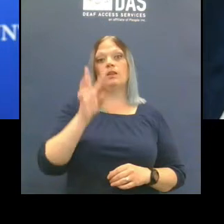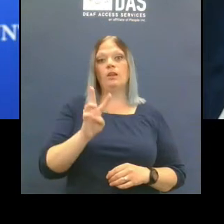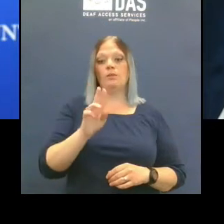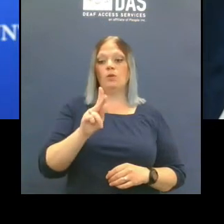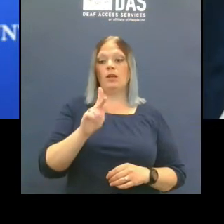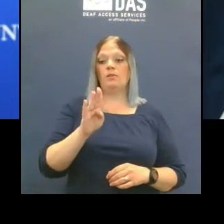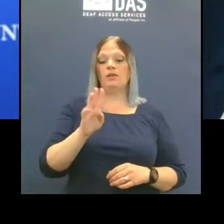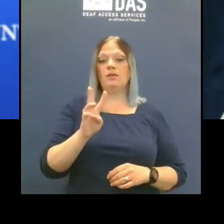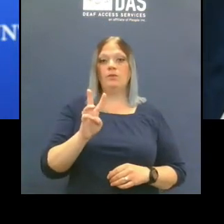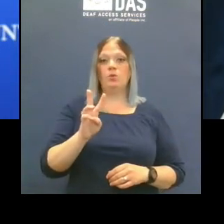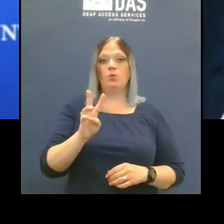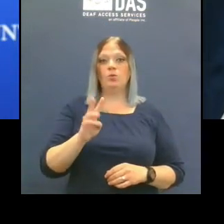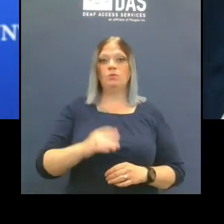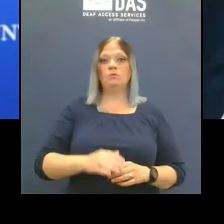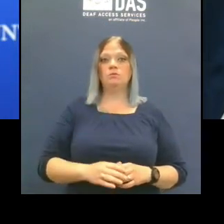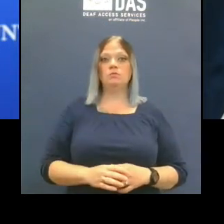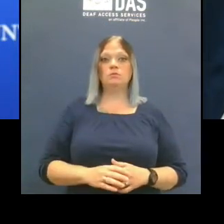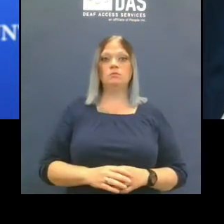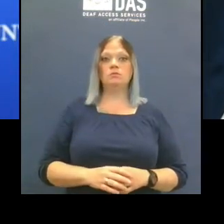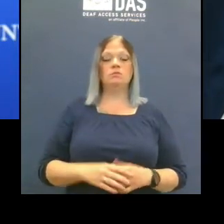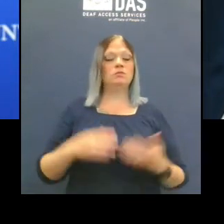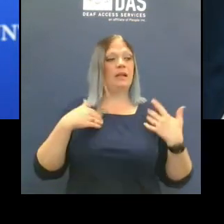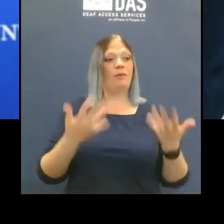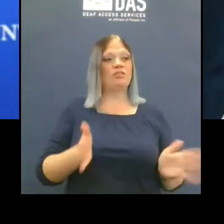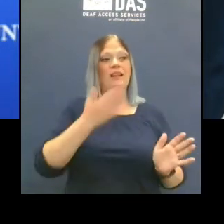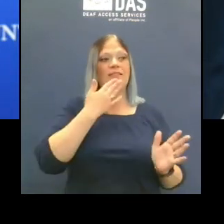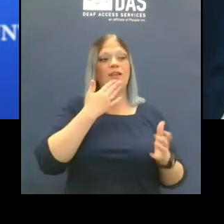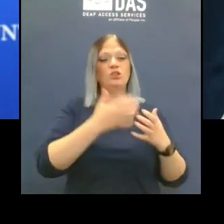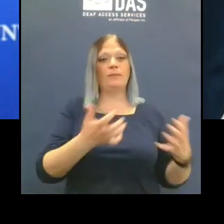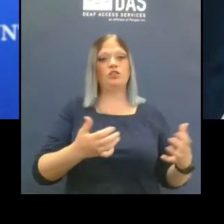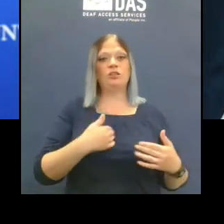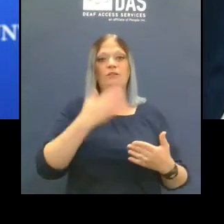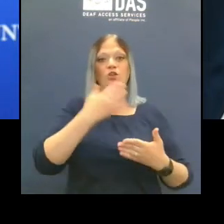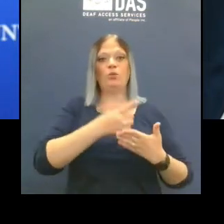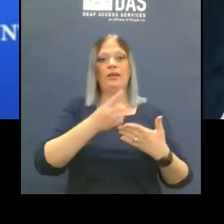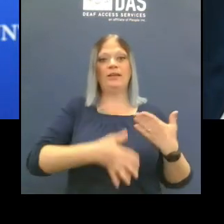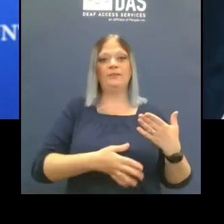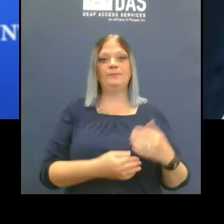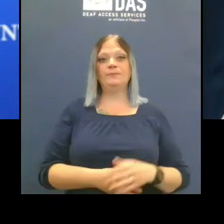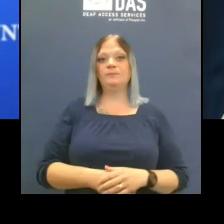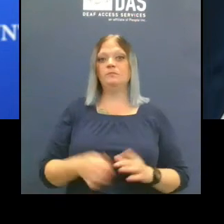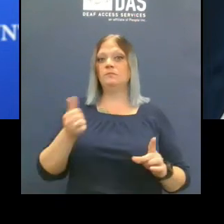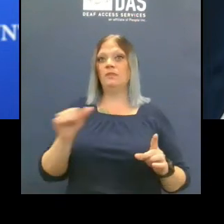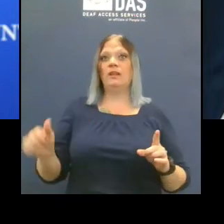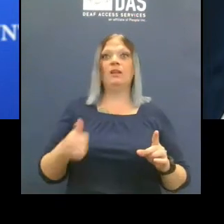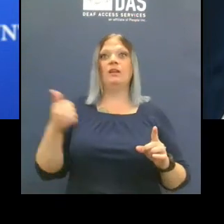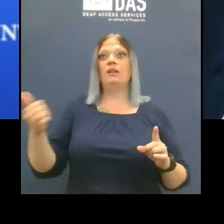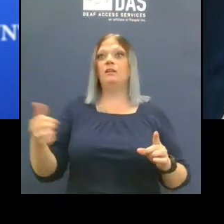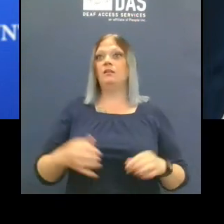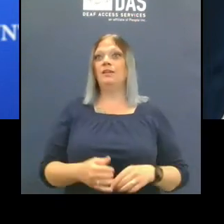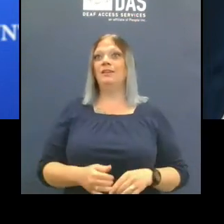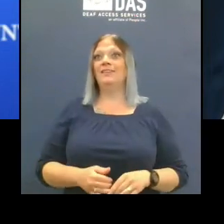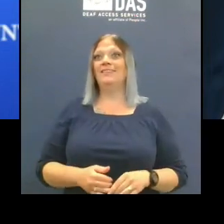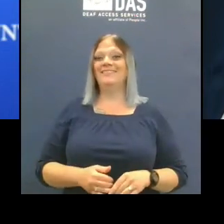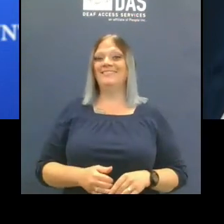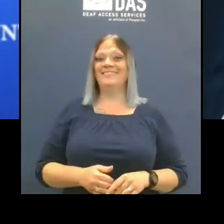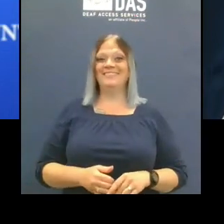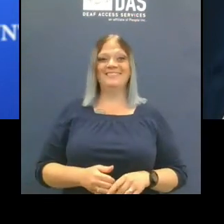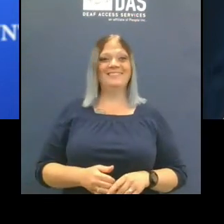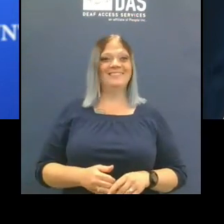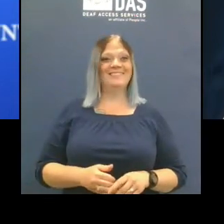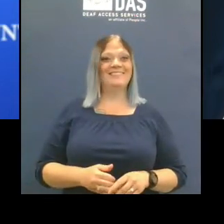WKBW, Jeff Russo? I'm all set. Thank you so much, Doctor. Great. Have a good weekend. Anybody have any other questions?